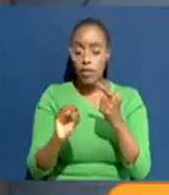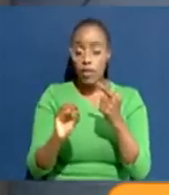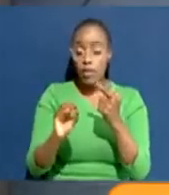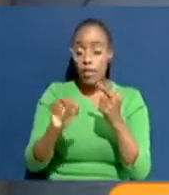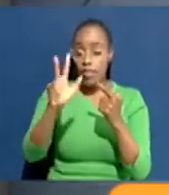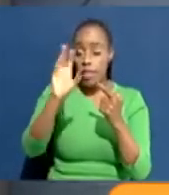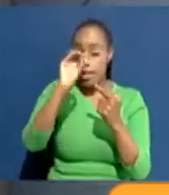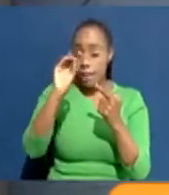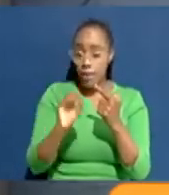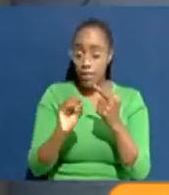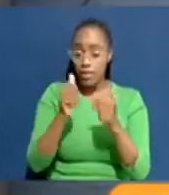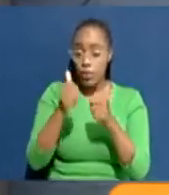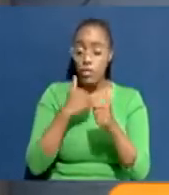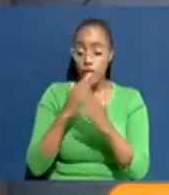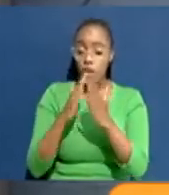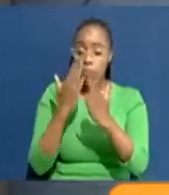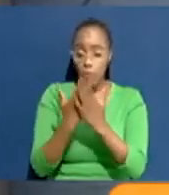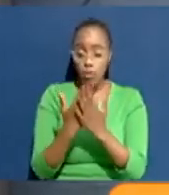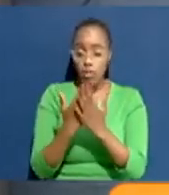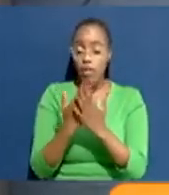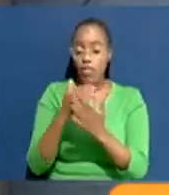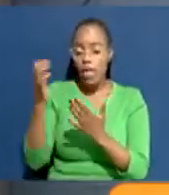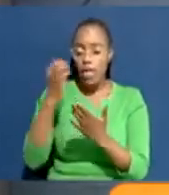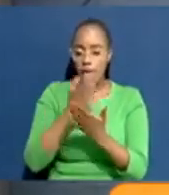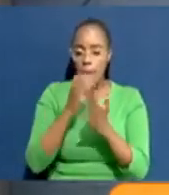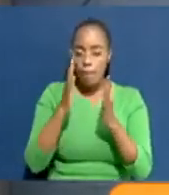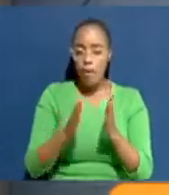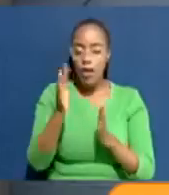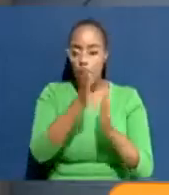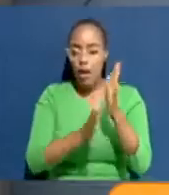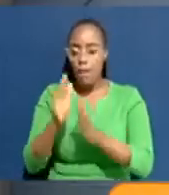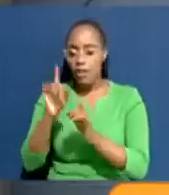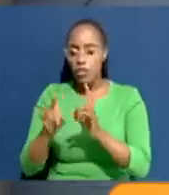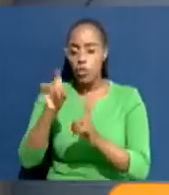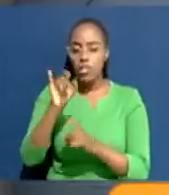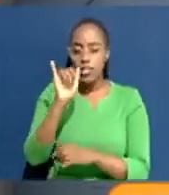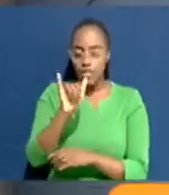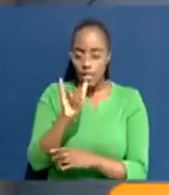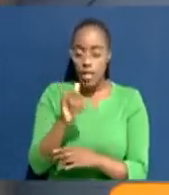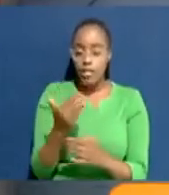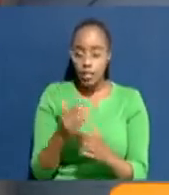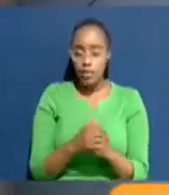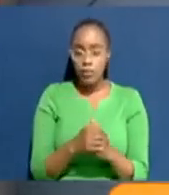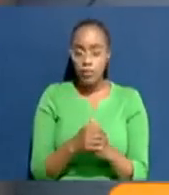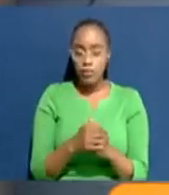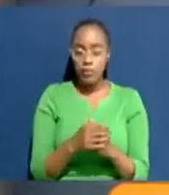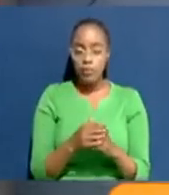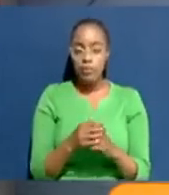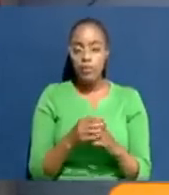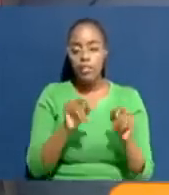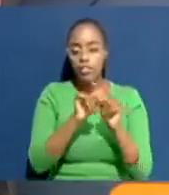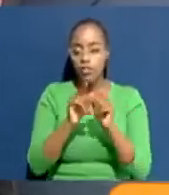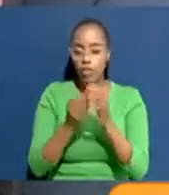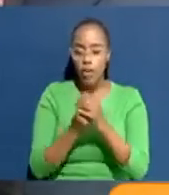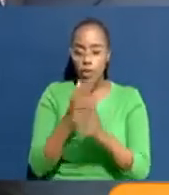inadvertently actually suggests that an employer is planning to increase salary. of his employees, mm-hmm. Because